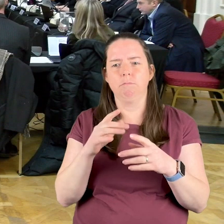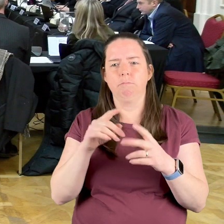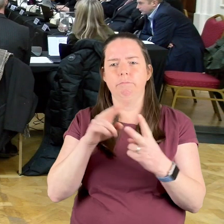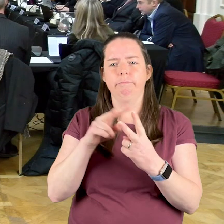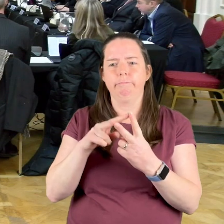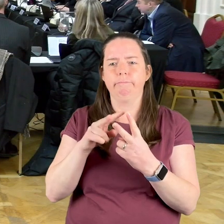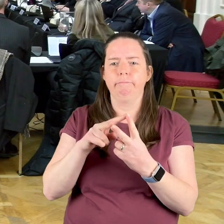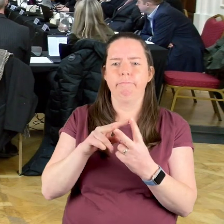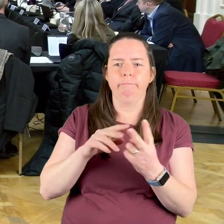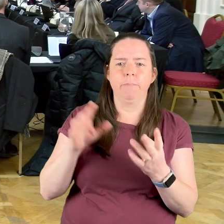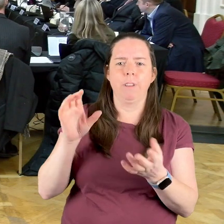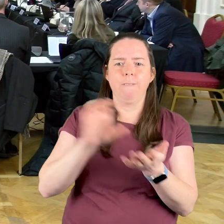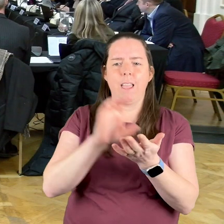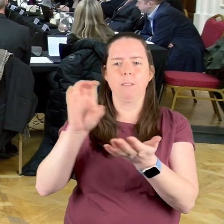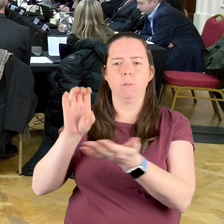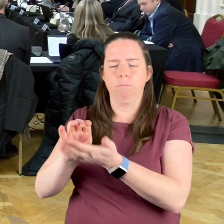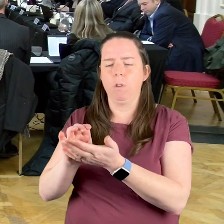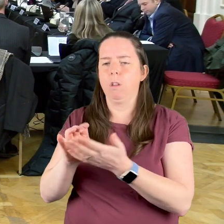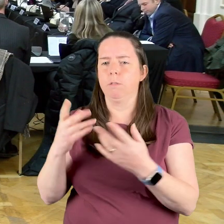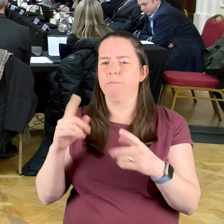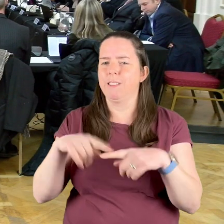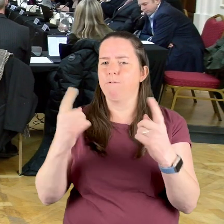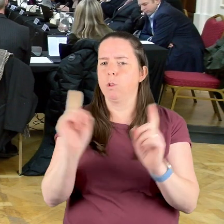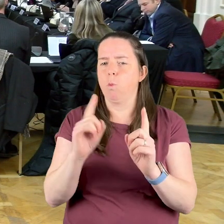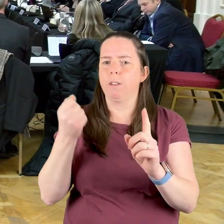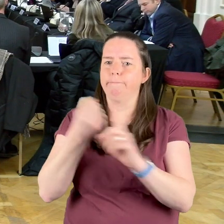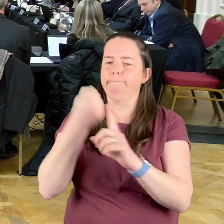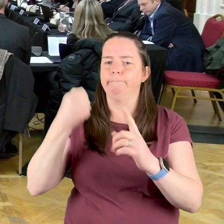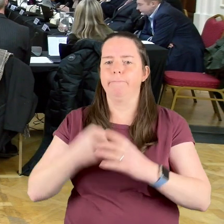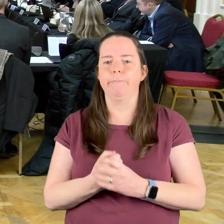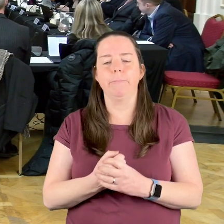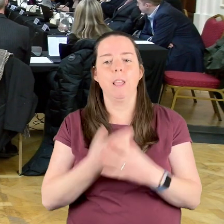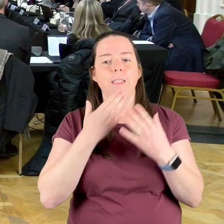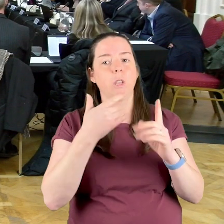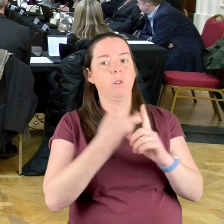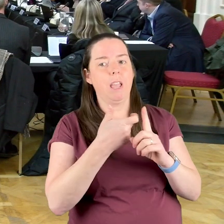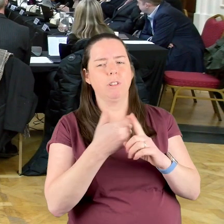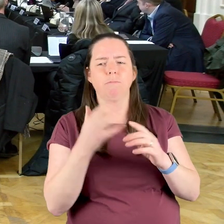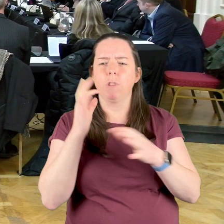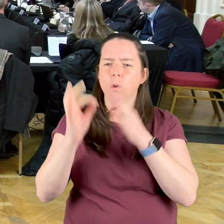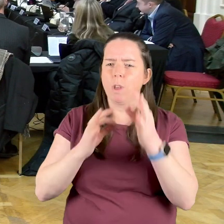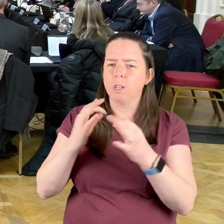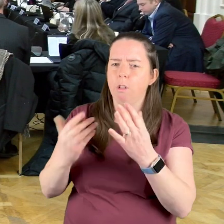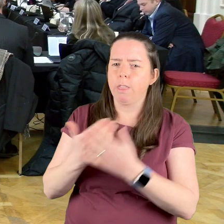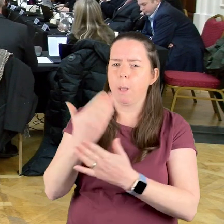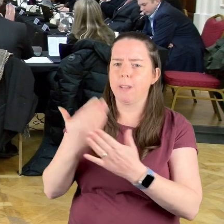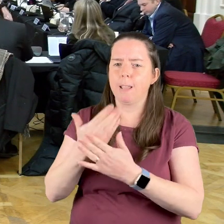made. Thank you, Karen. Any questions on that update?